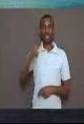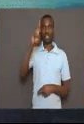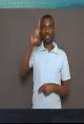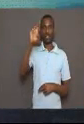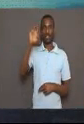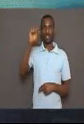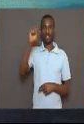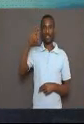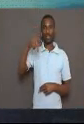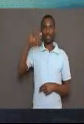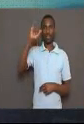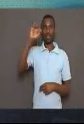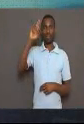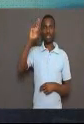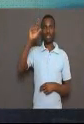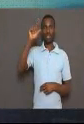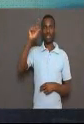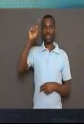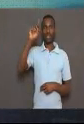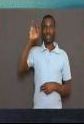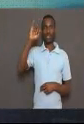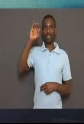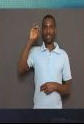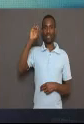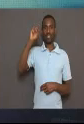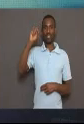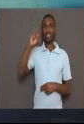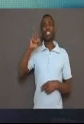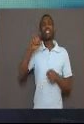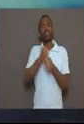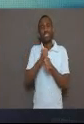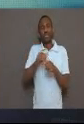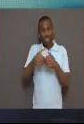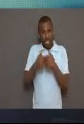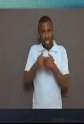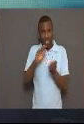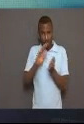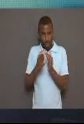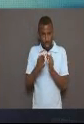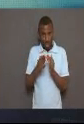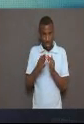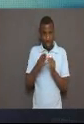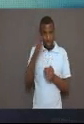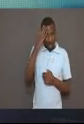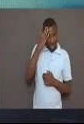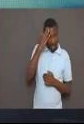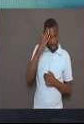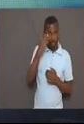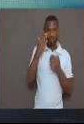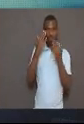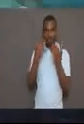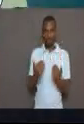Please take a few minutes, students, to discuss your ideas. You may begin